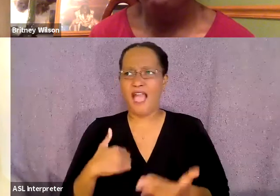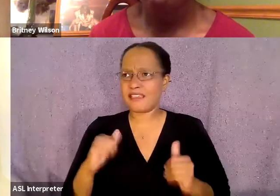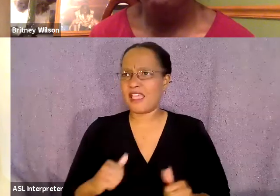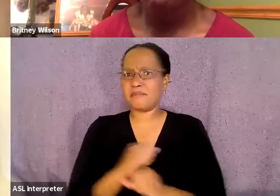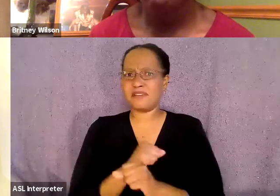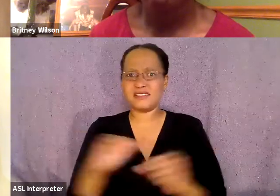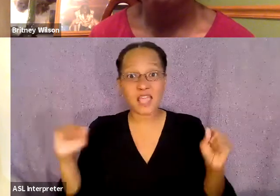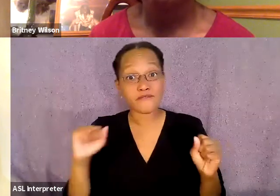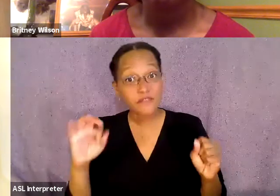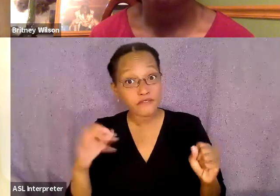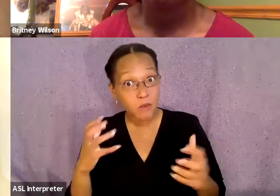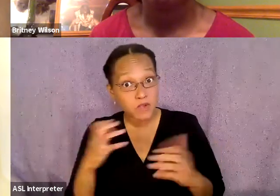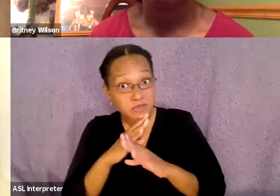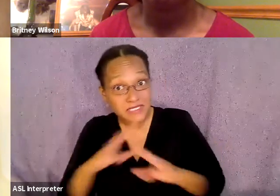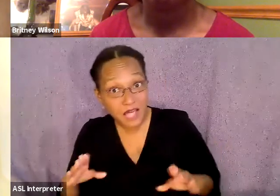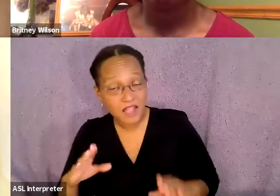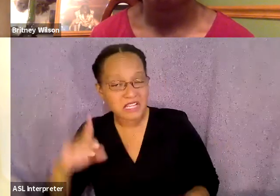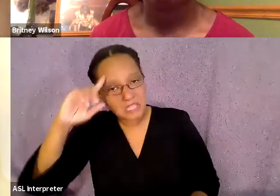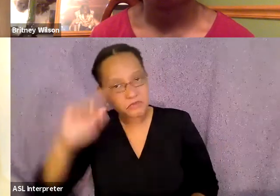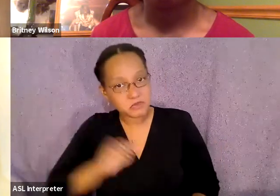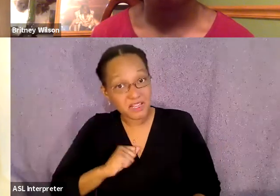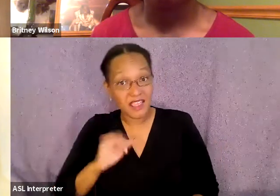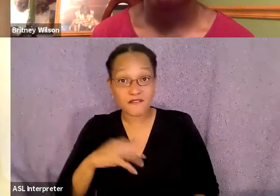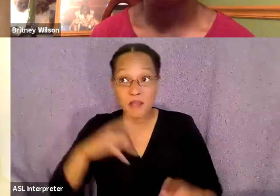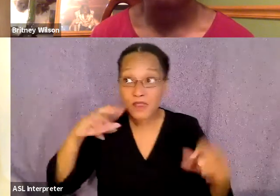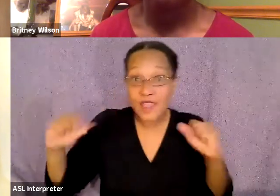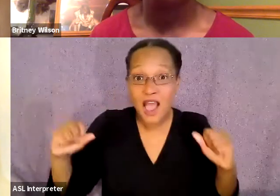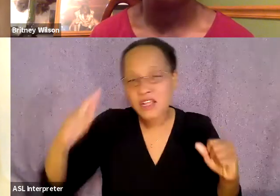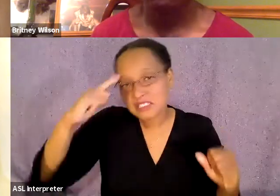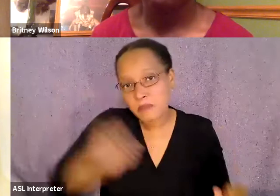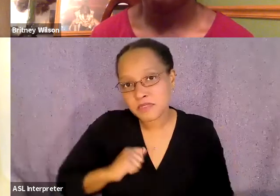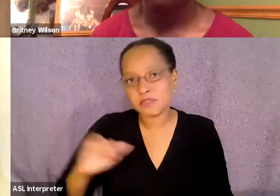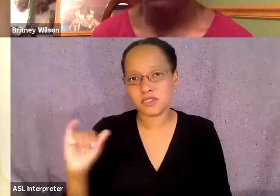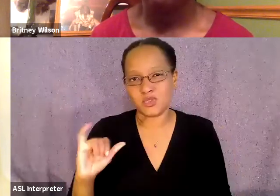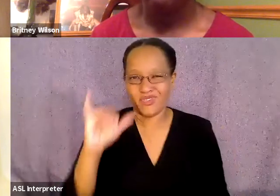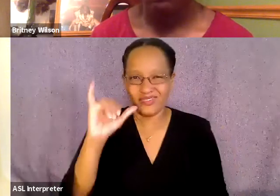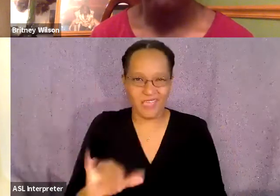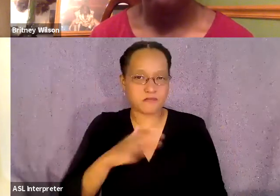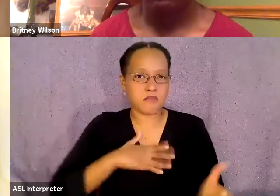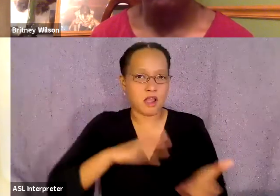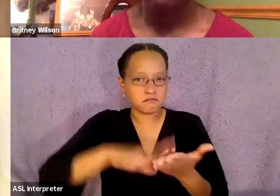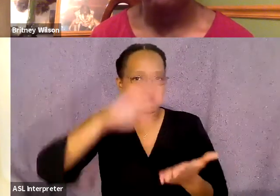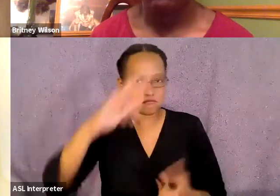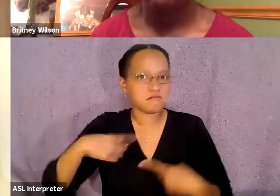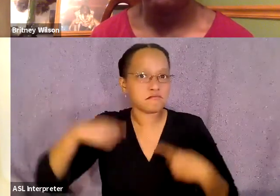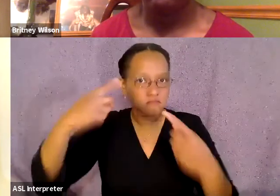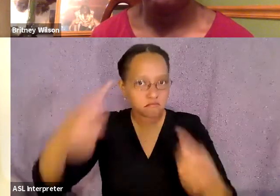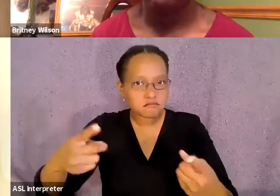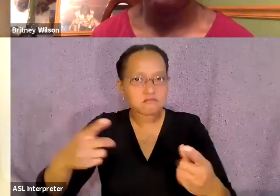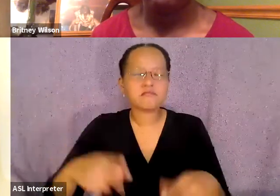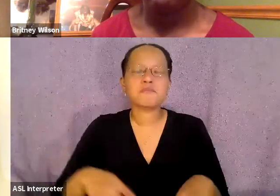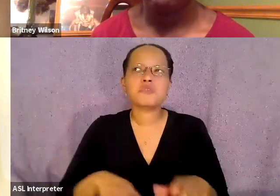own terms. And you're going to be loud, that be on your own terms too. And I think that's what I have learned, you know, in